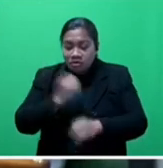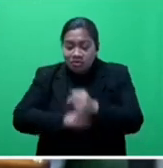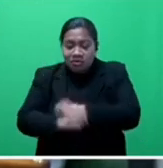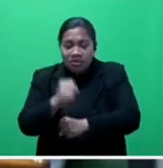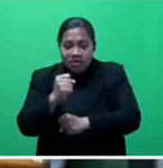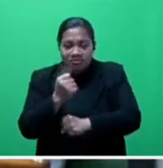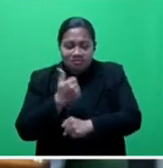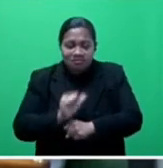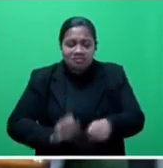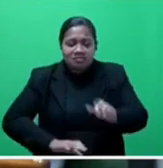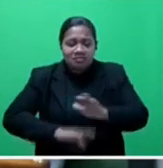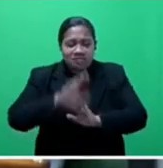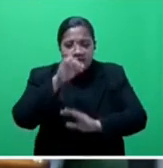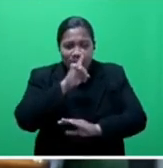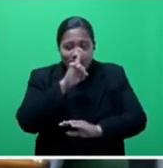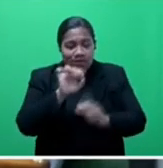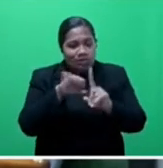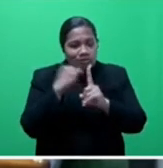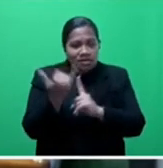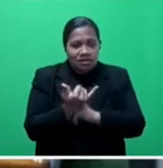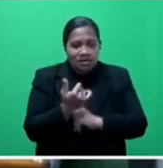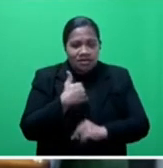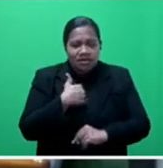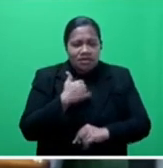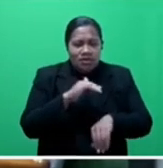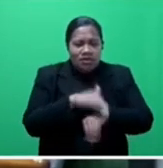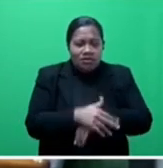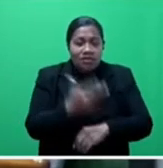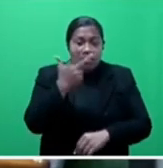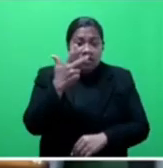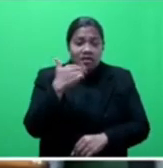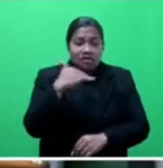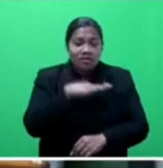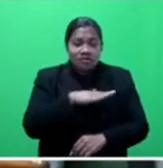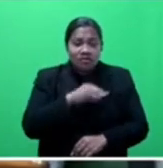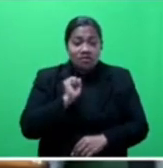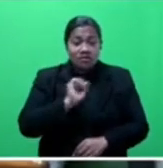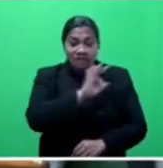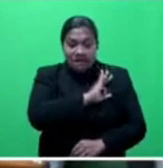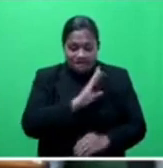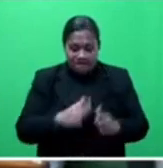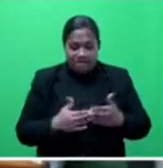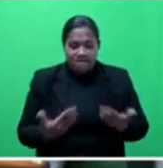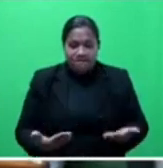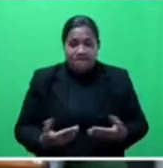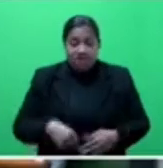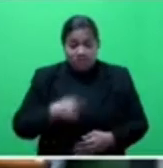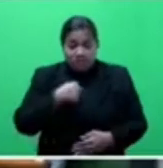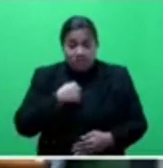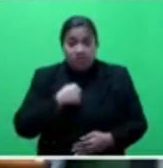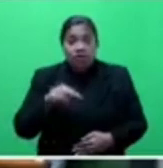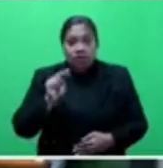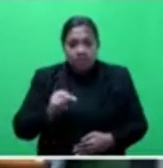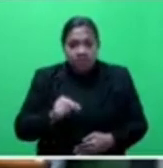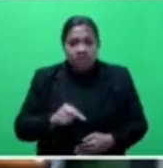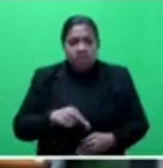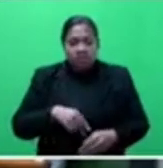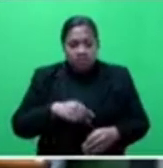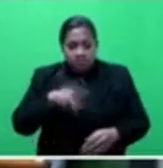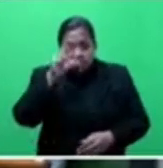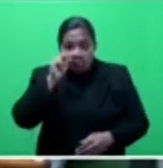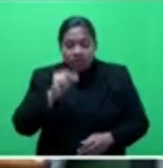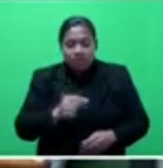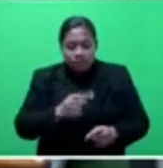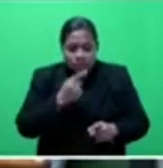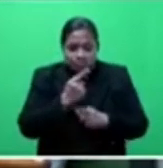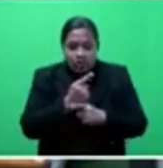society. I have over 800 staff currently, and for me, we need to be able to walk the talk as leaders,